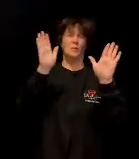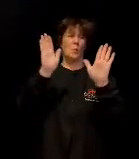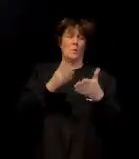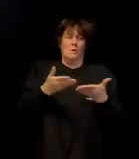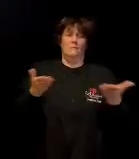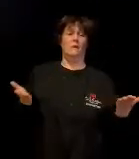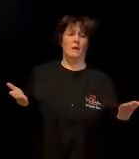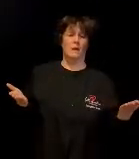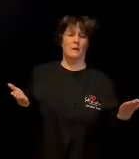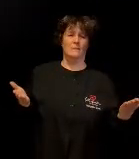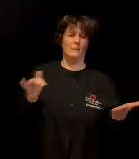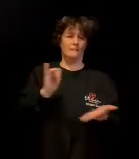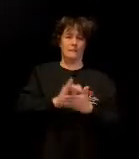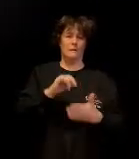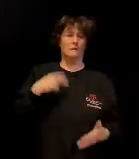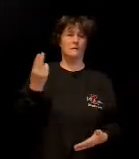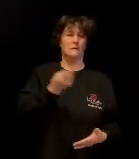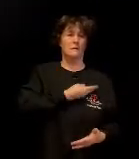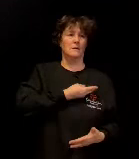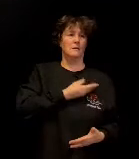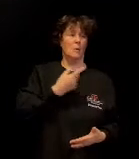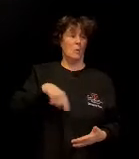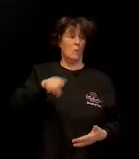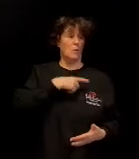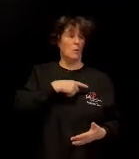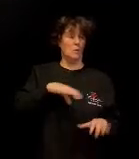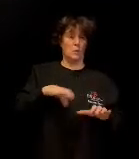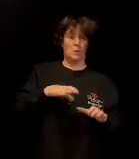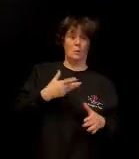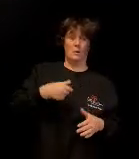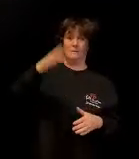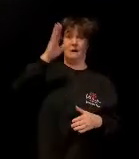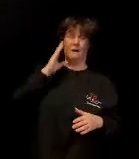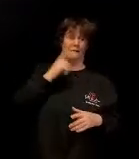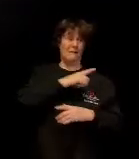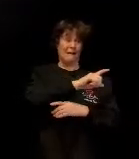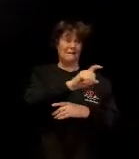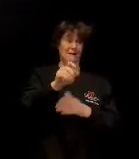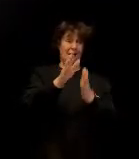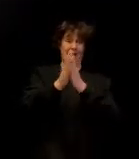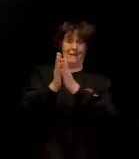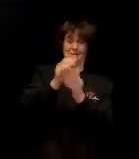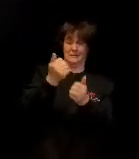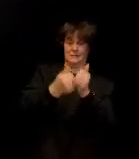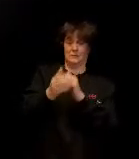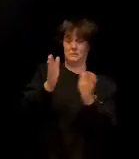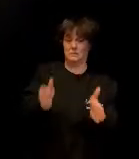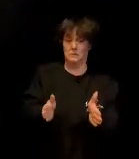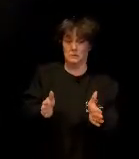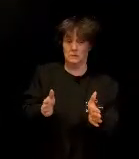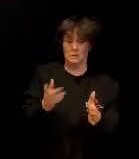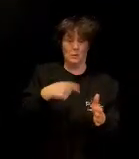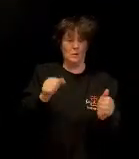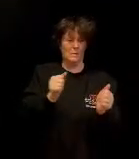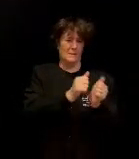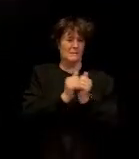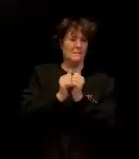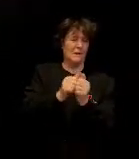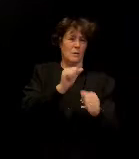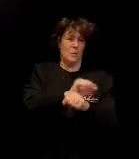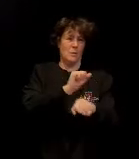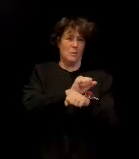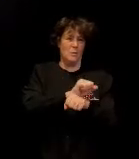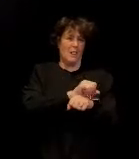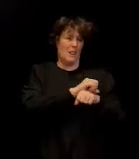church. When we're doing what God has asked us to do, we feel good about ourselves. And when we work together, we